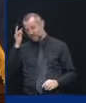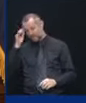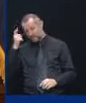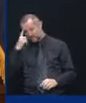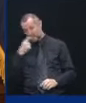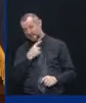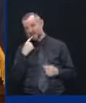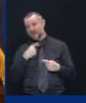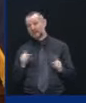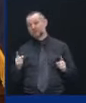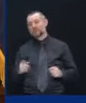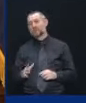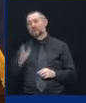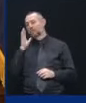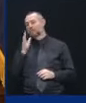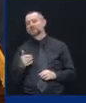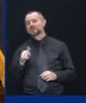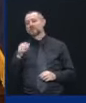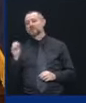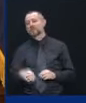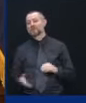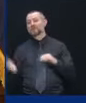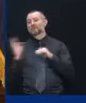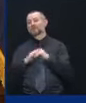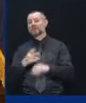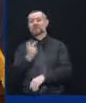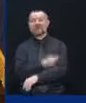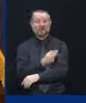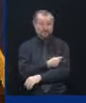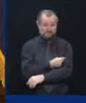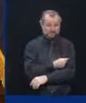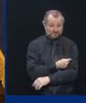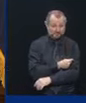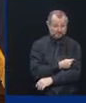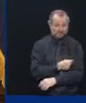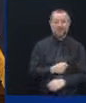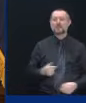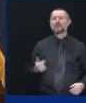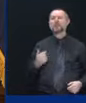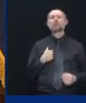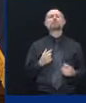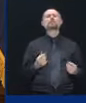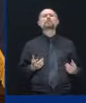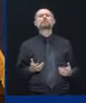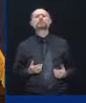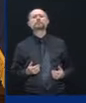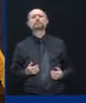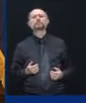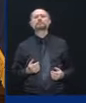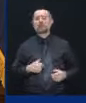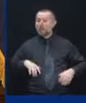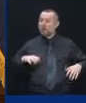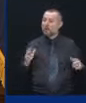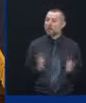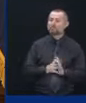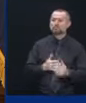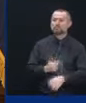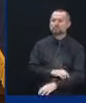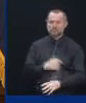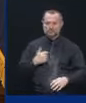getting 10% more vaccine doses, then I said we have more doses